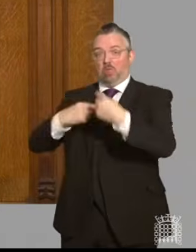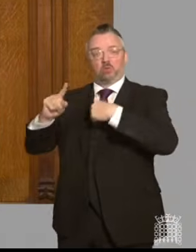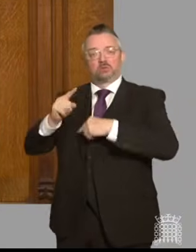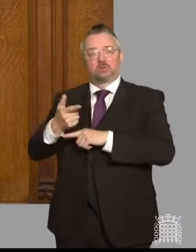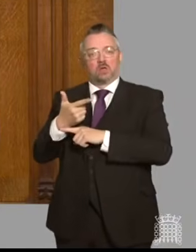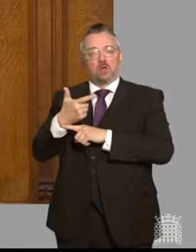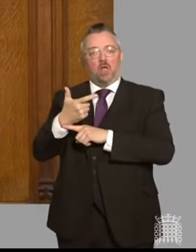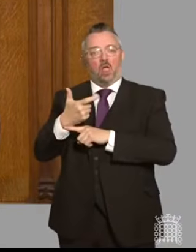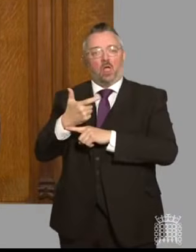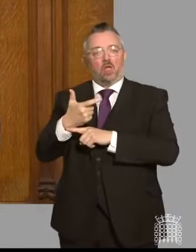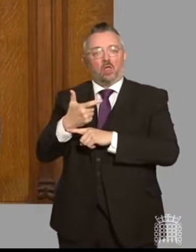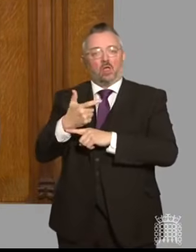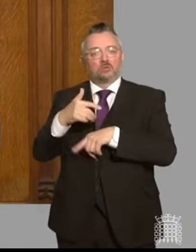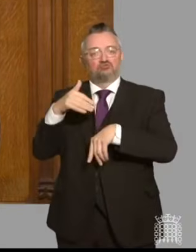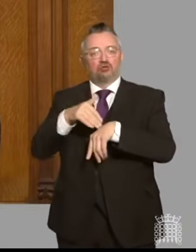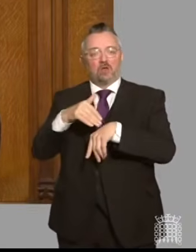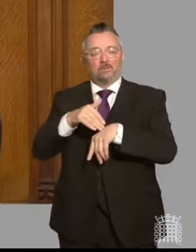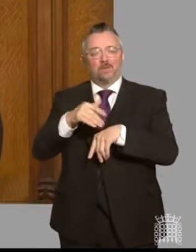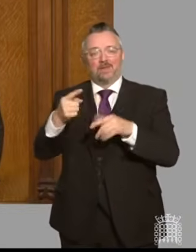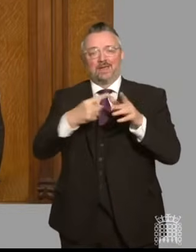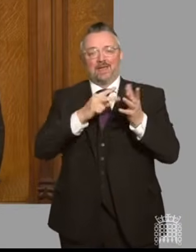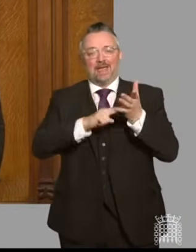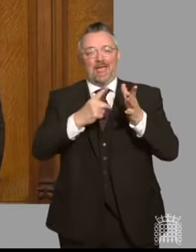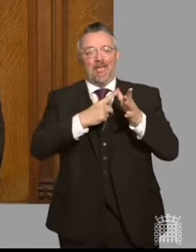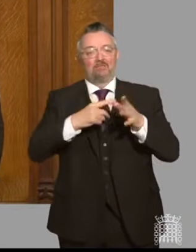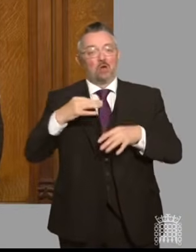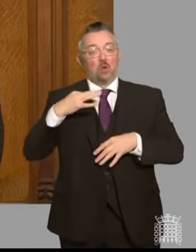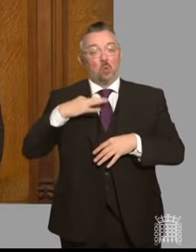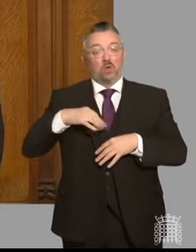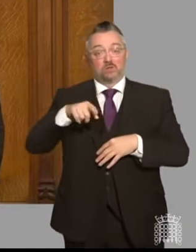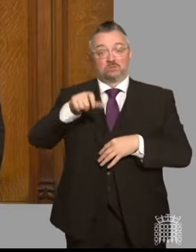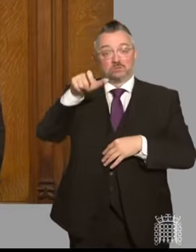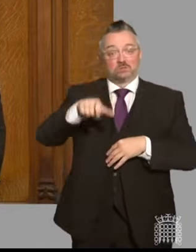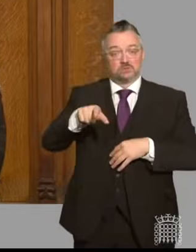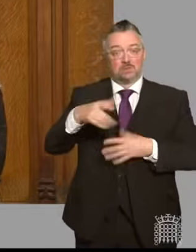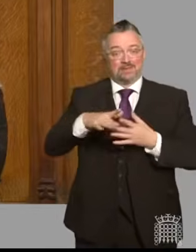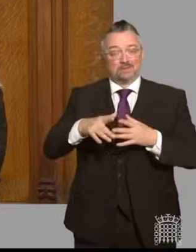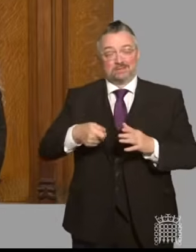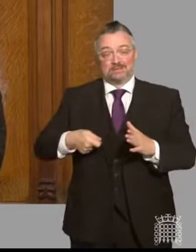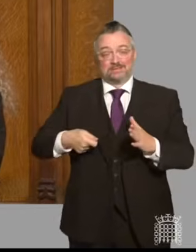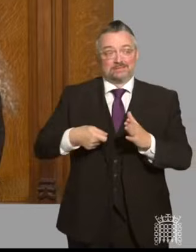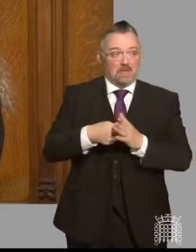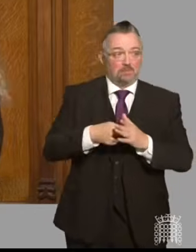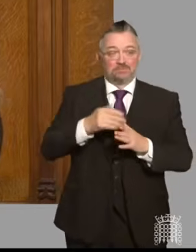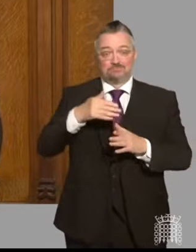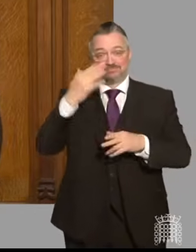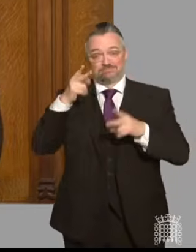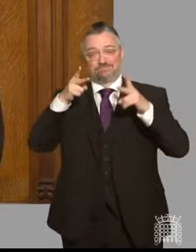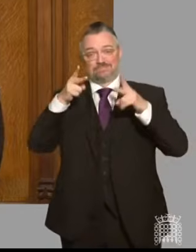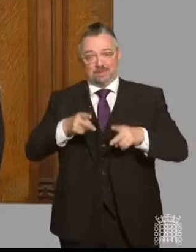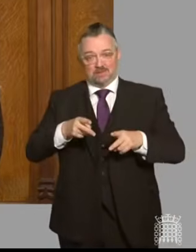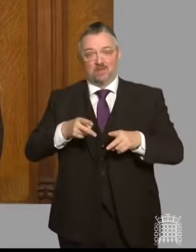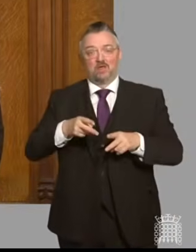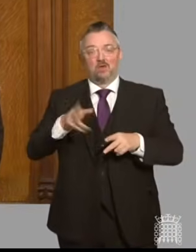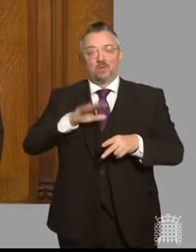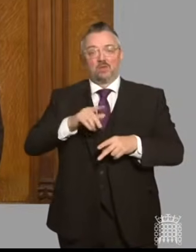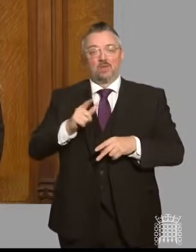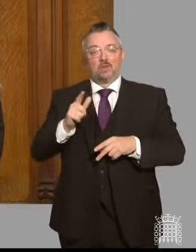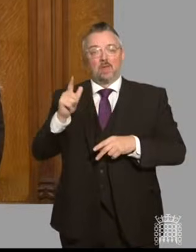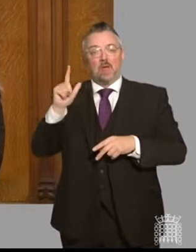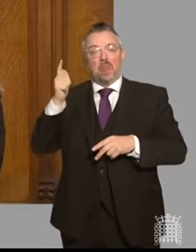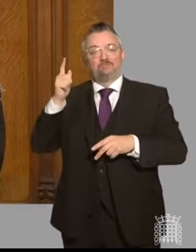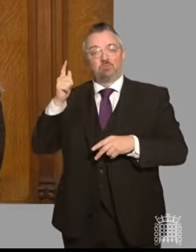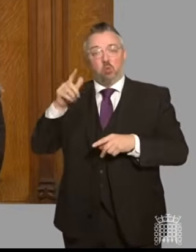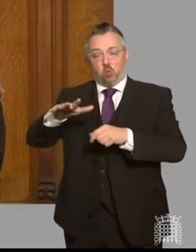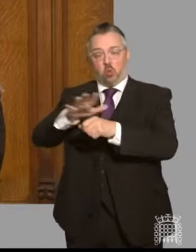when she was stabbed and killed by a 14-year-old in Liverpool city centre in 2021. Danny Jameson